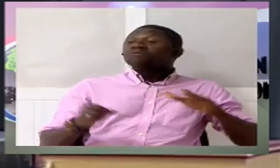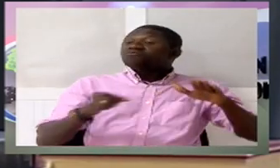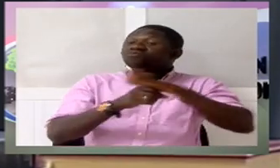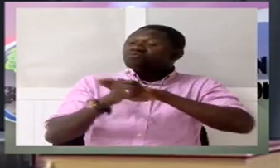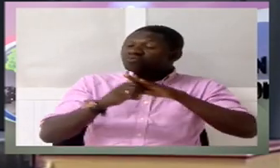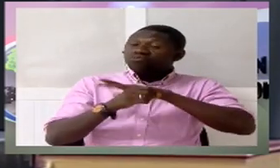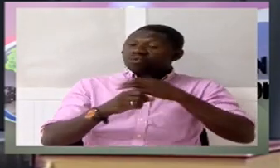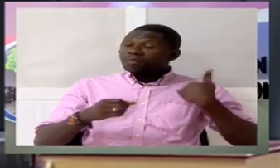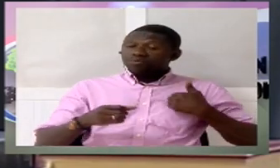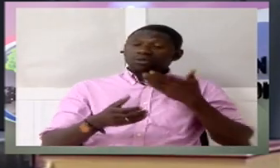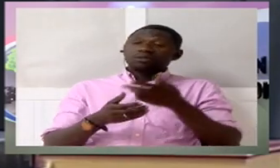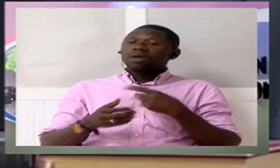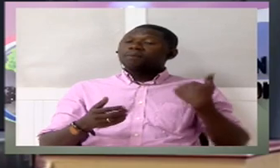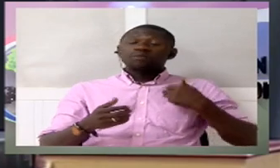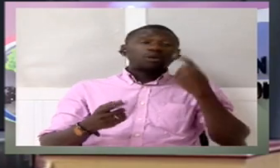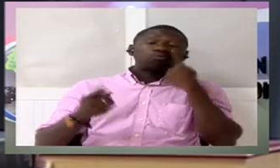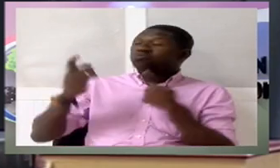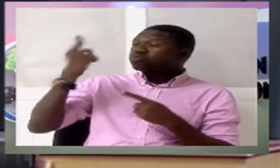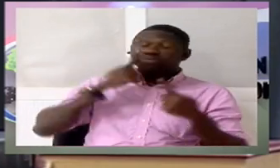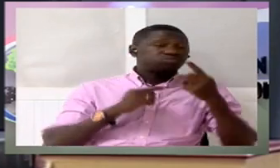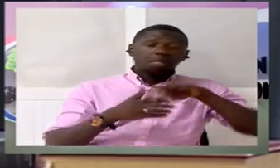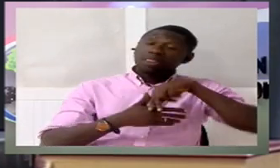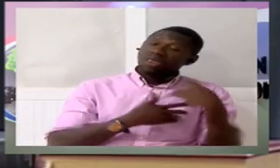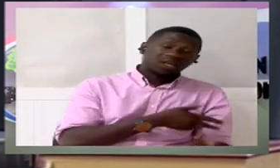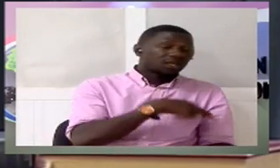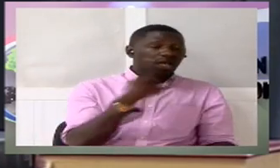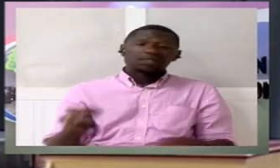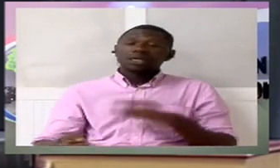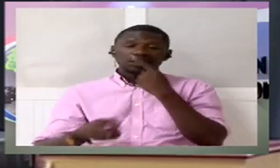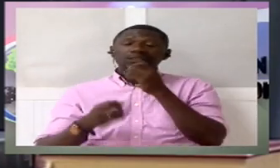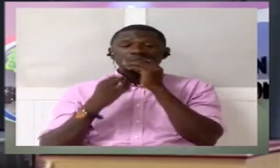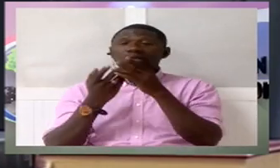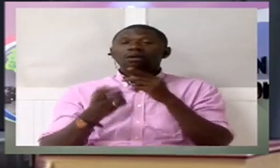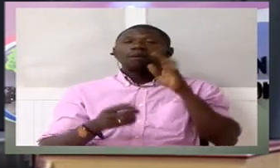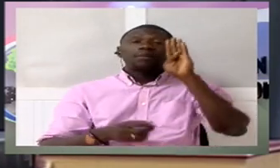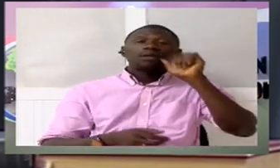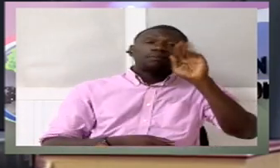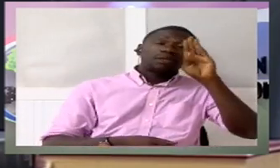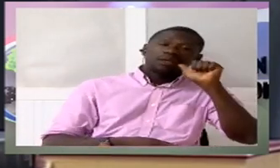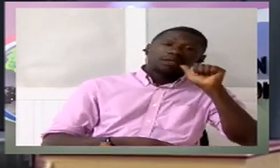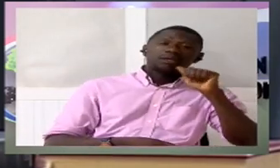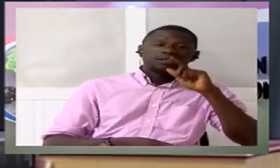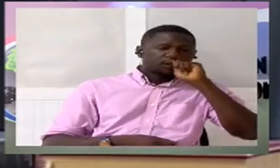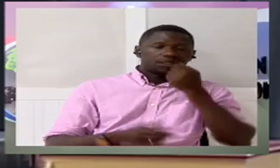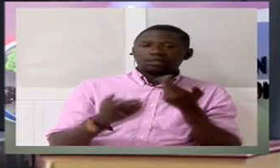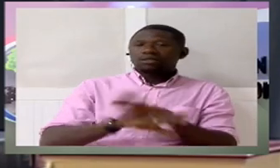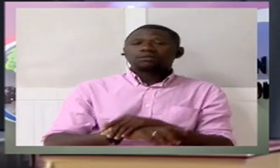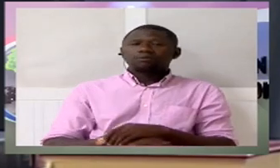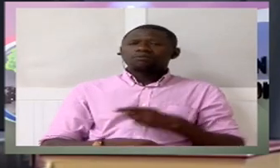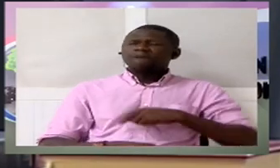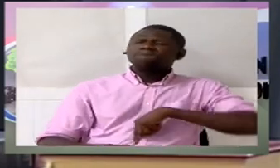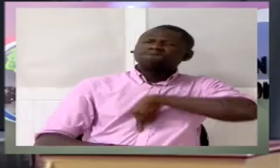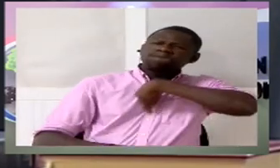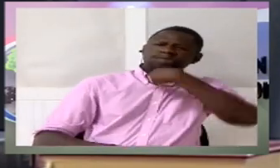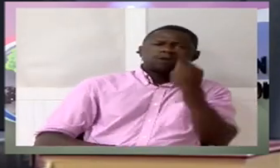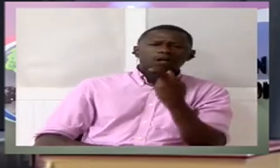is full with people. Mulbe kumbola. People are crying. Ko Baba fatali. They are saying that Baba is dead. Kam fata bulubaki. I got angry with